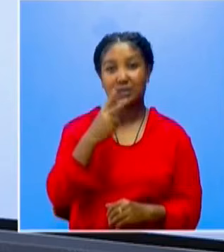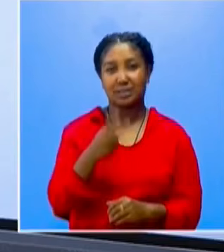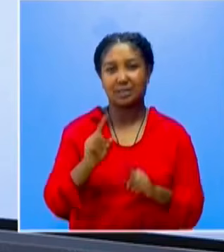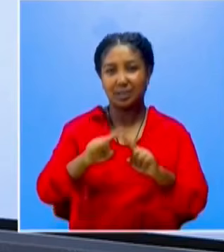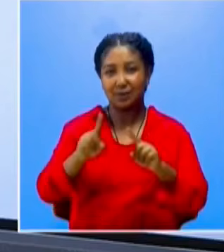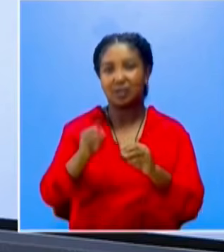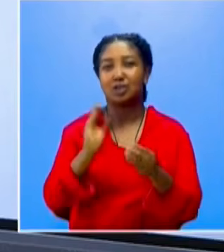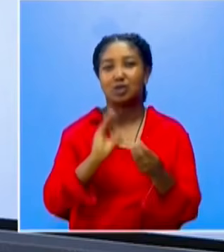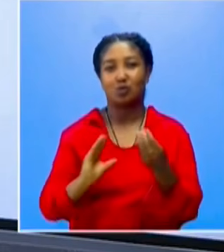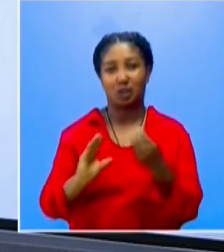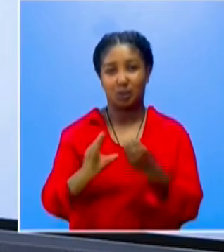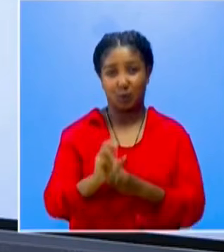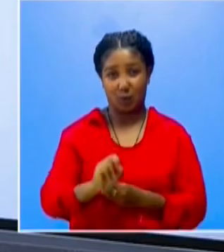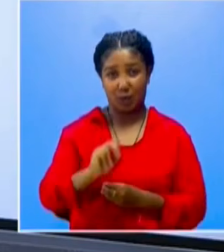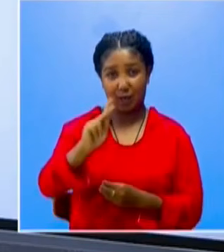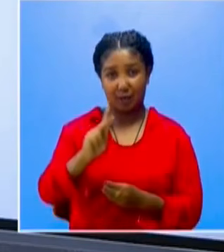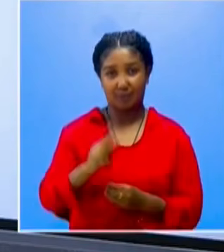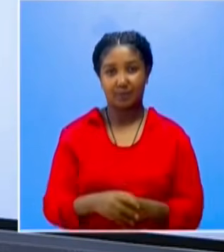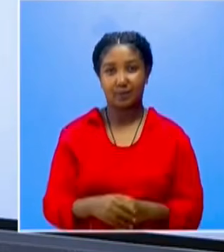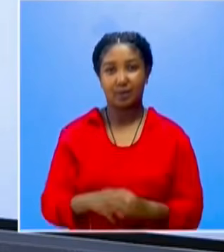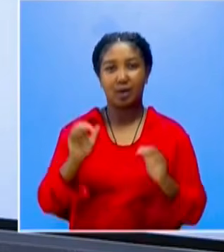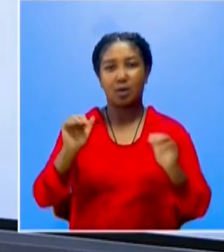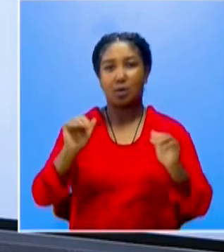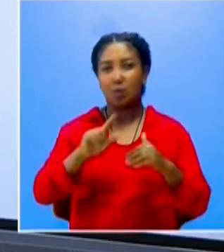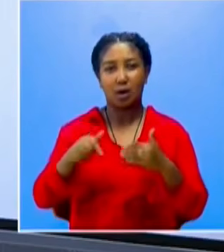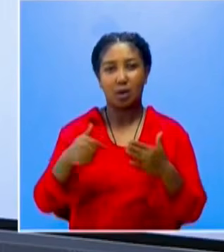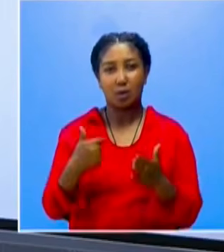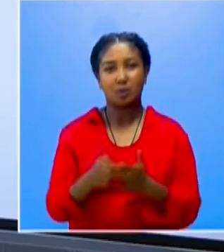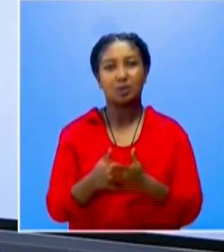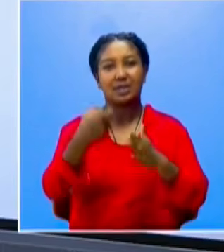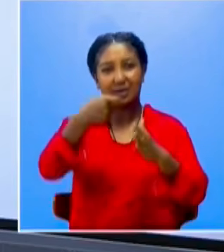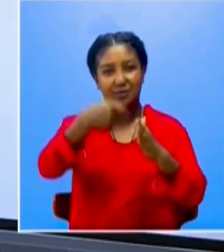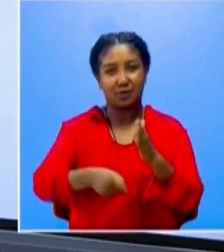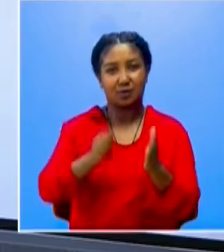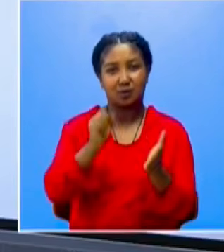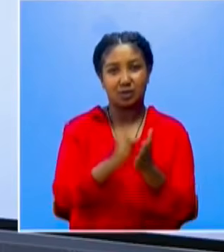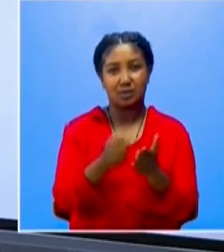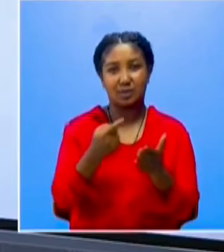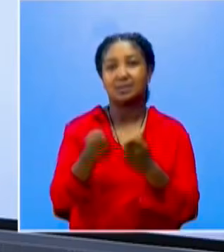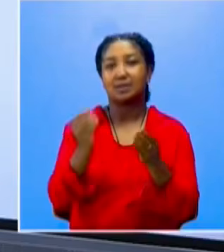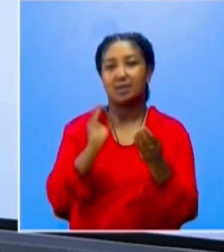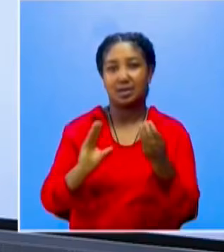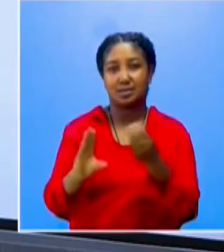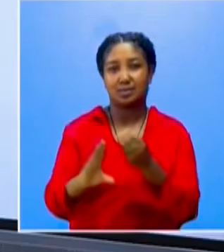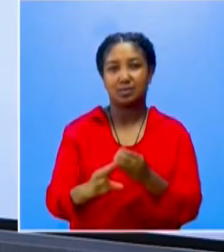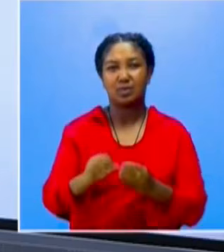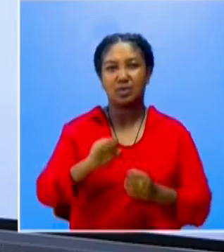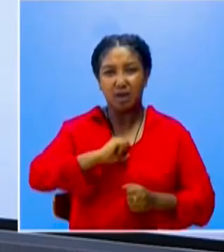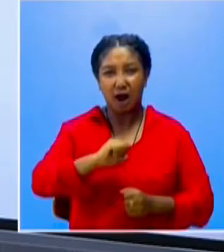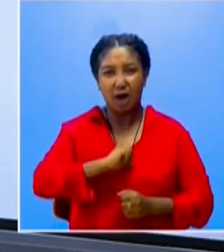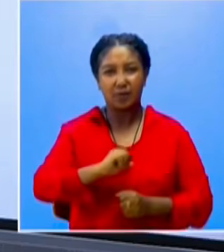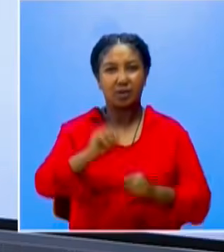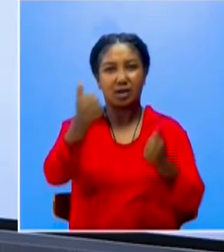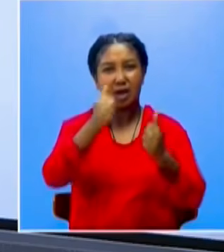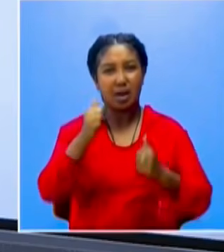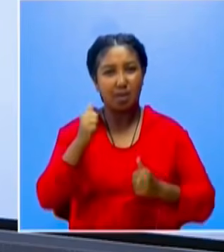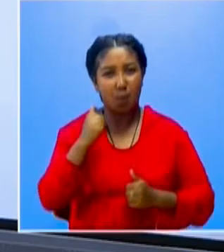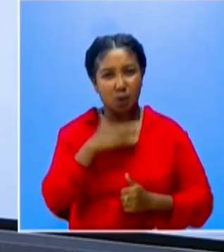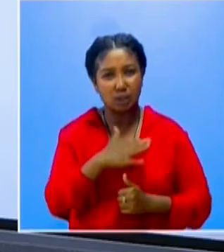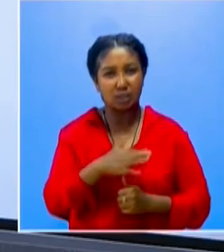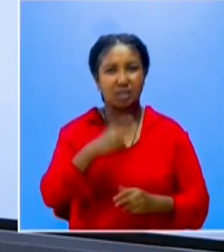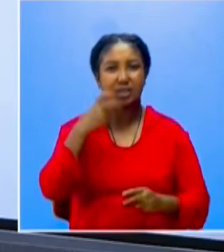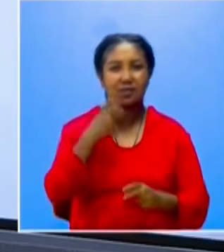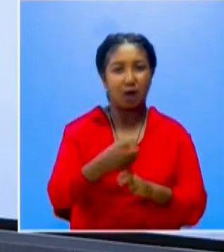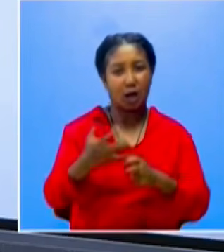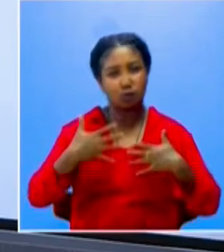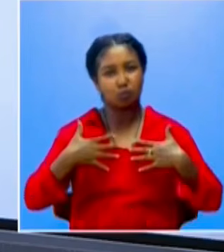different situations, all right? And how about the effect, for example, in this case, the coughing, the air pollution, the